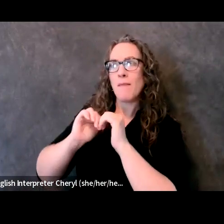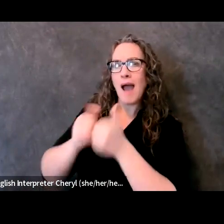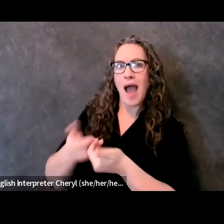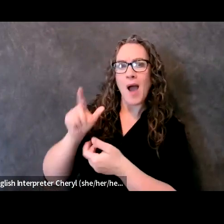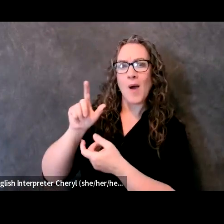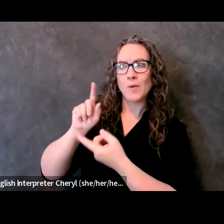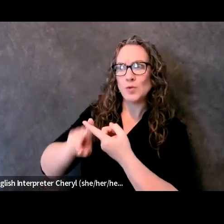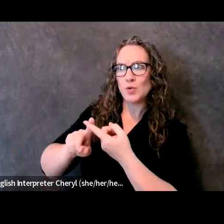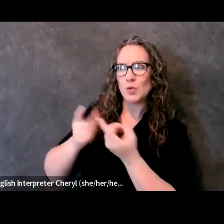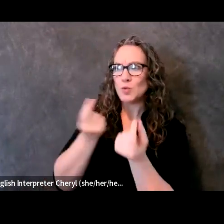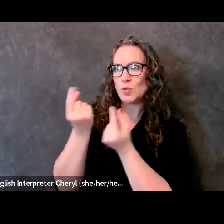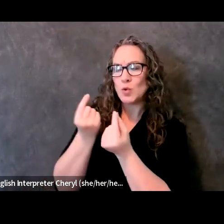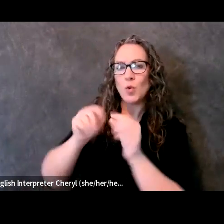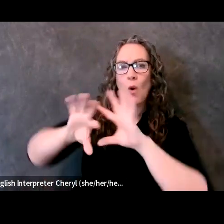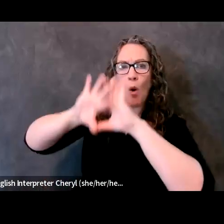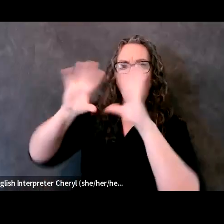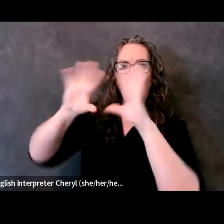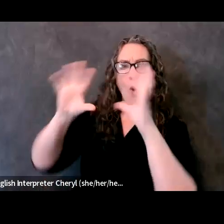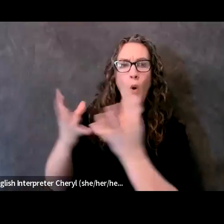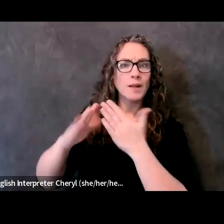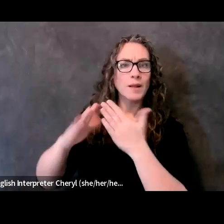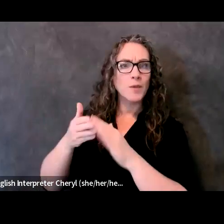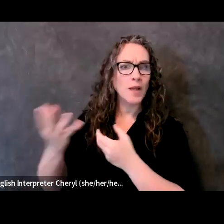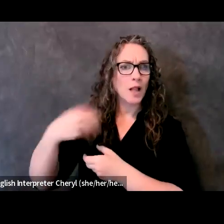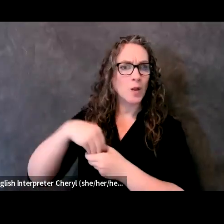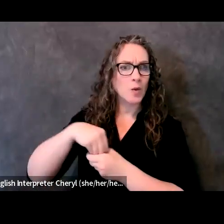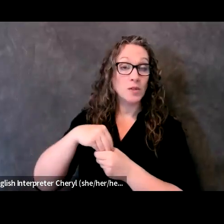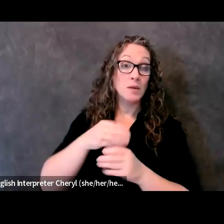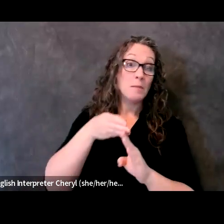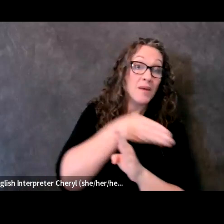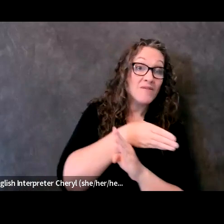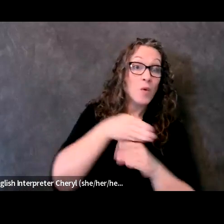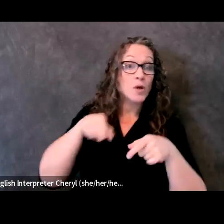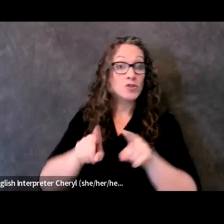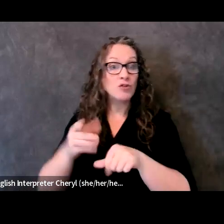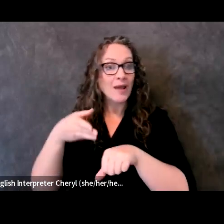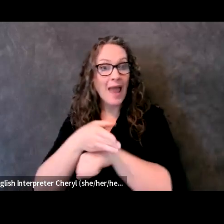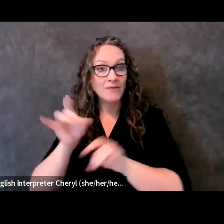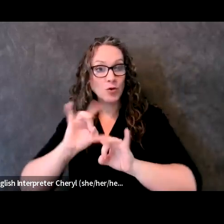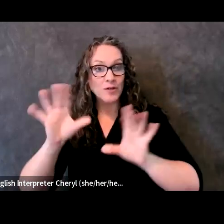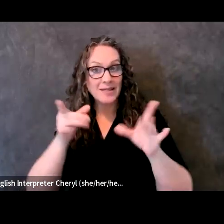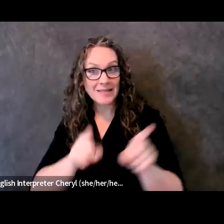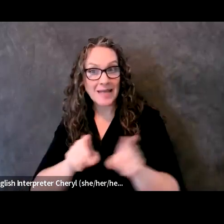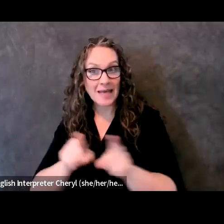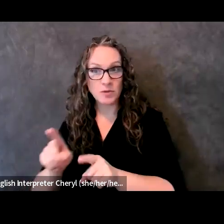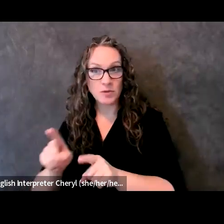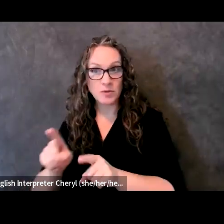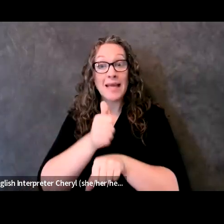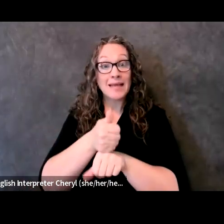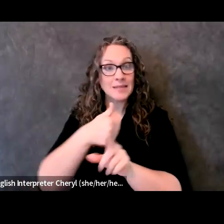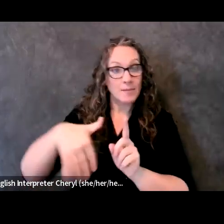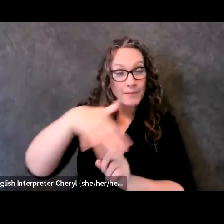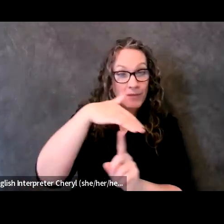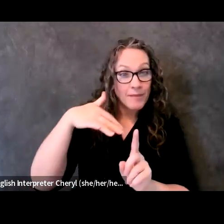community inclusion before, during, and after disasters and emergencies in establishing physically and